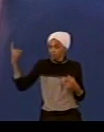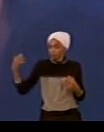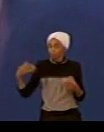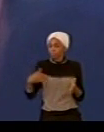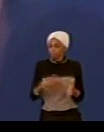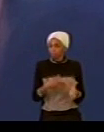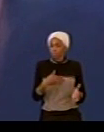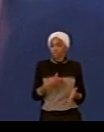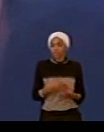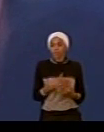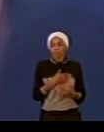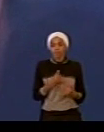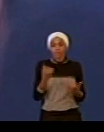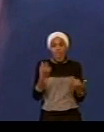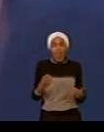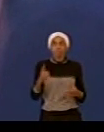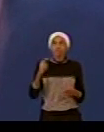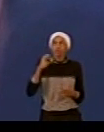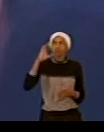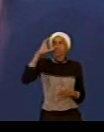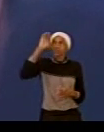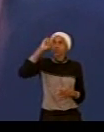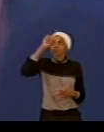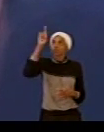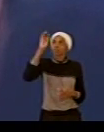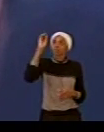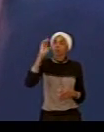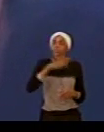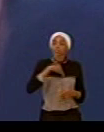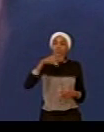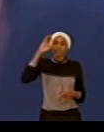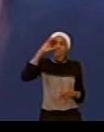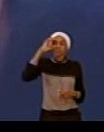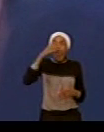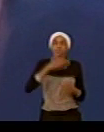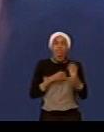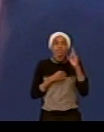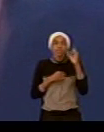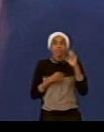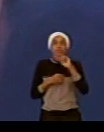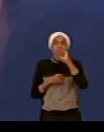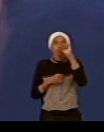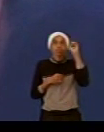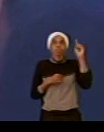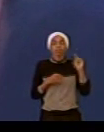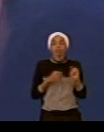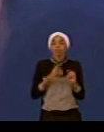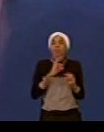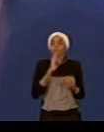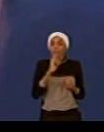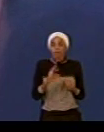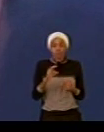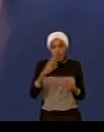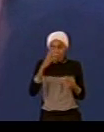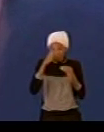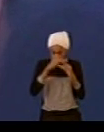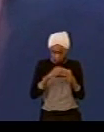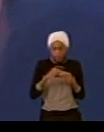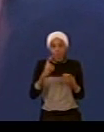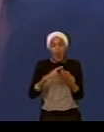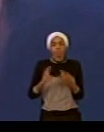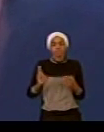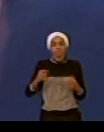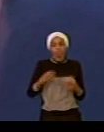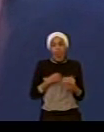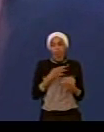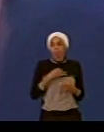and behold, the sun and the moon and the 11 stars made obeisance to me. And he told it to his father, and to